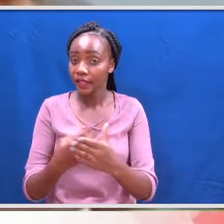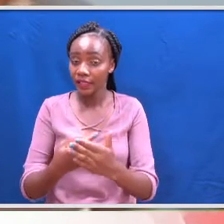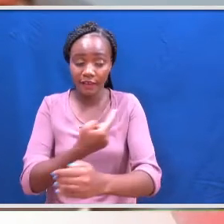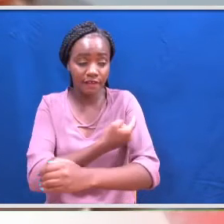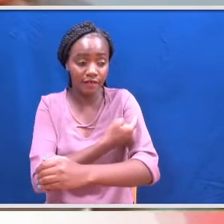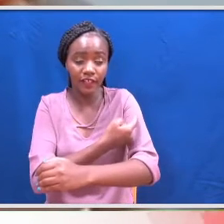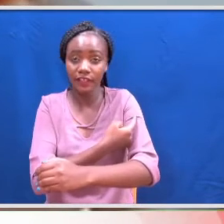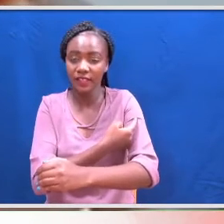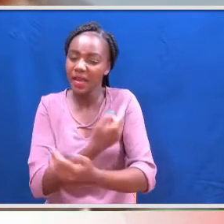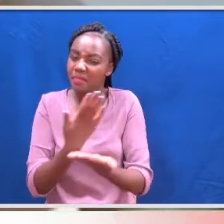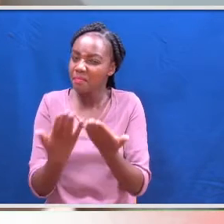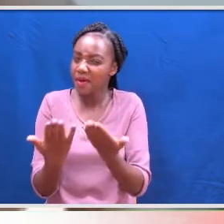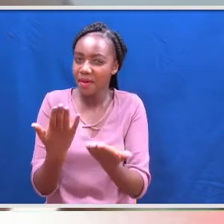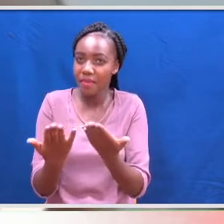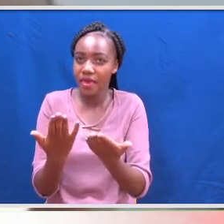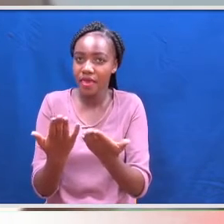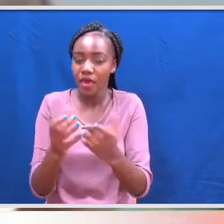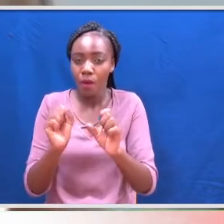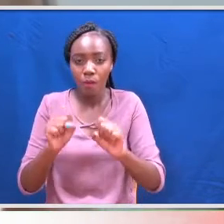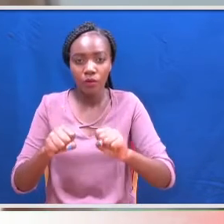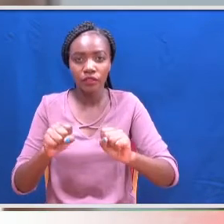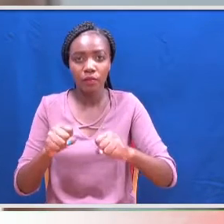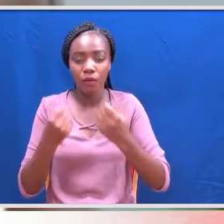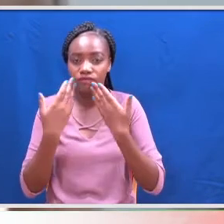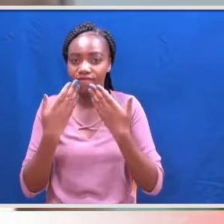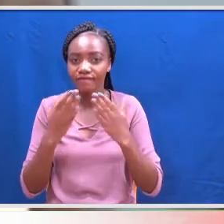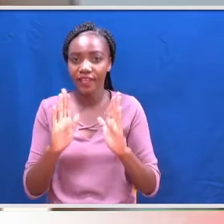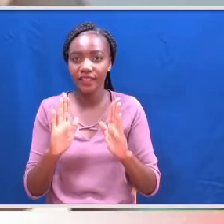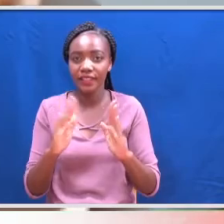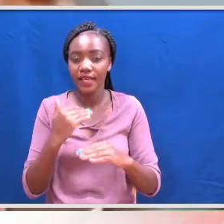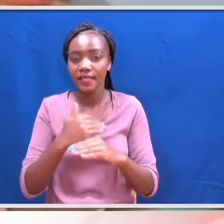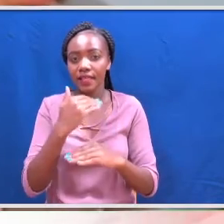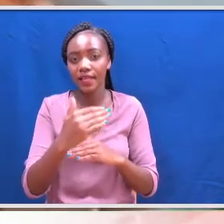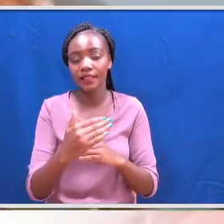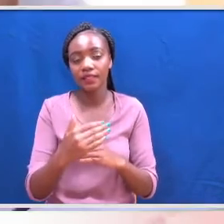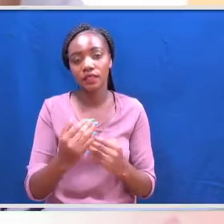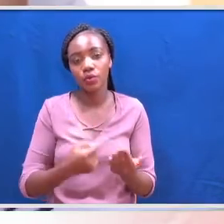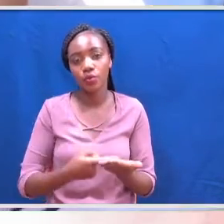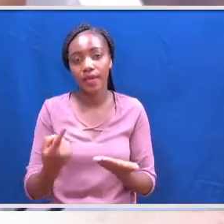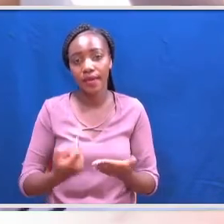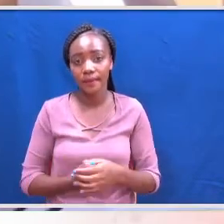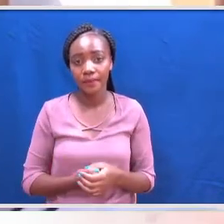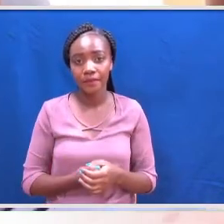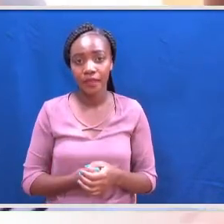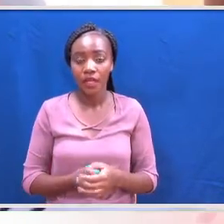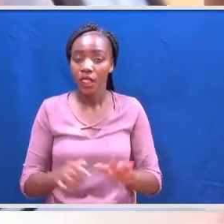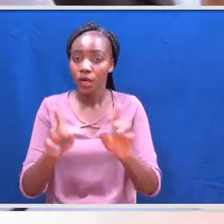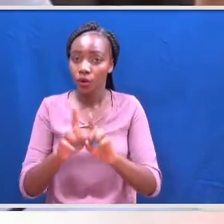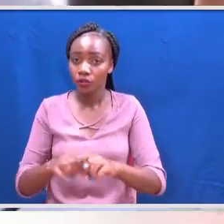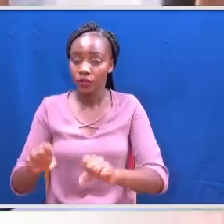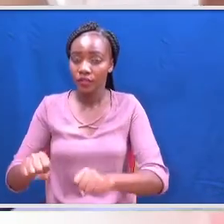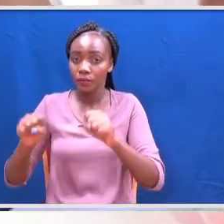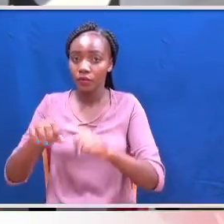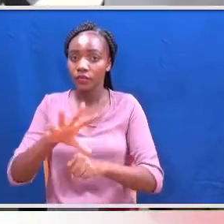vaccines most likely will be out of stock by next week. According to the chairman, Africa